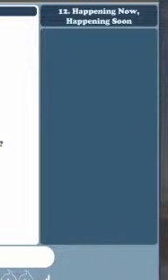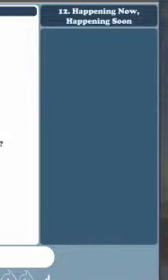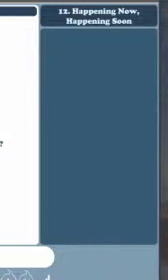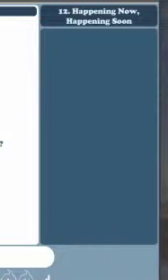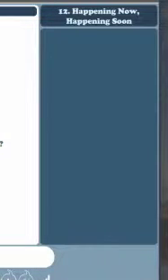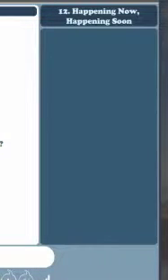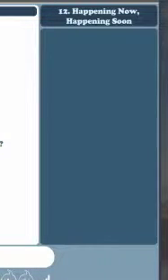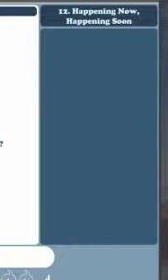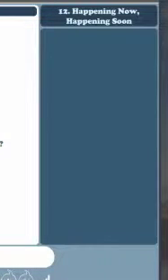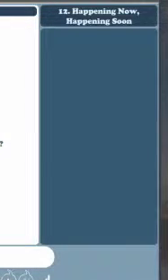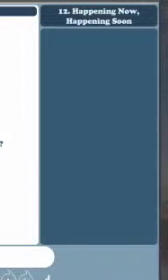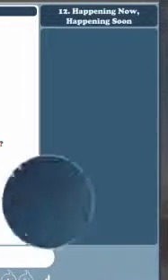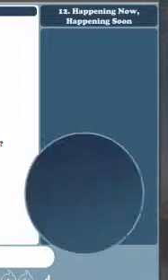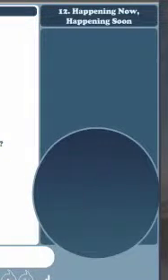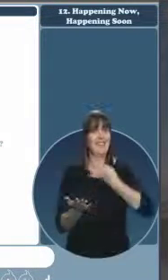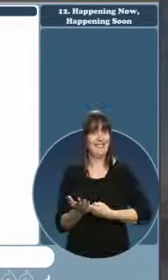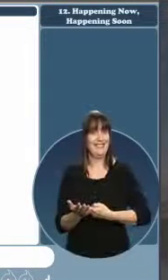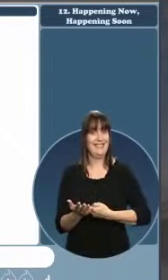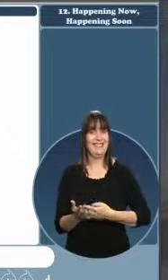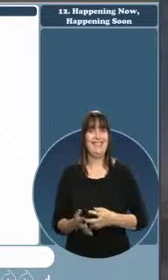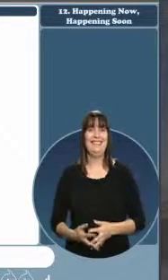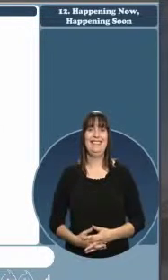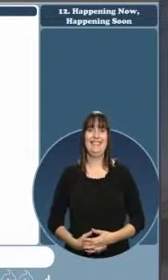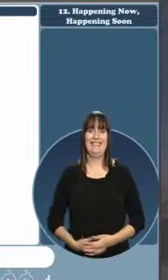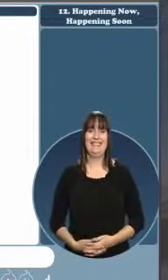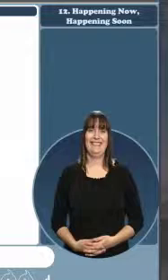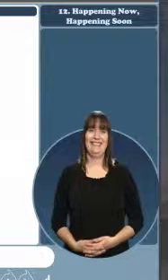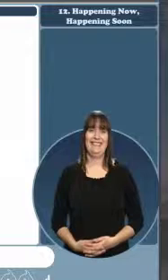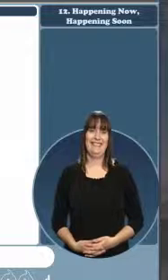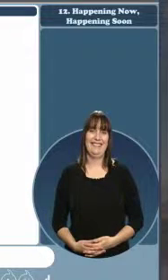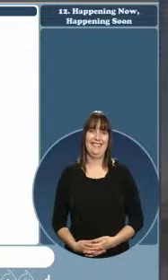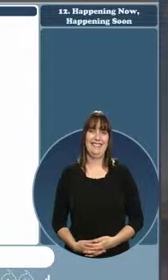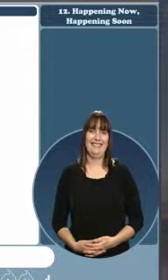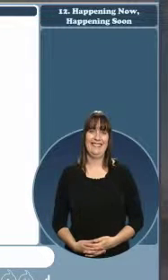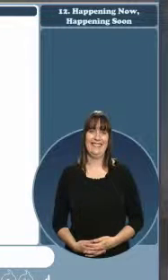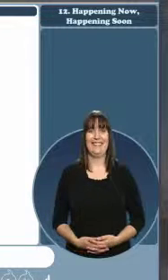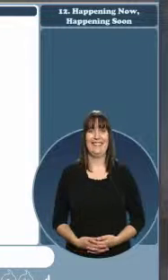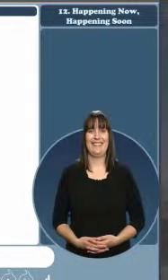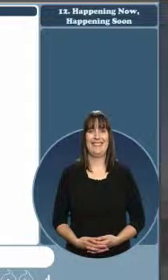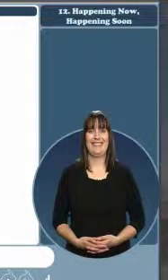So let's start with, why is it called the present continuous tense?